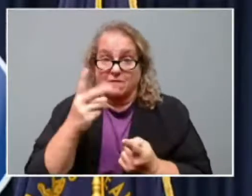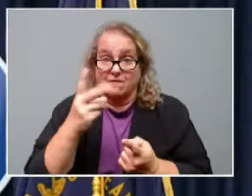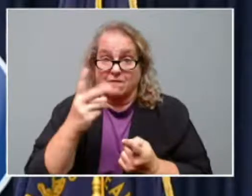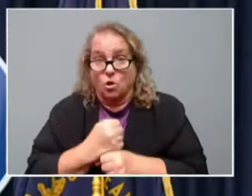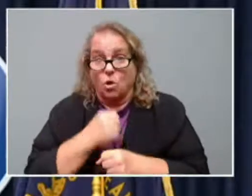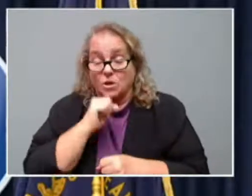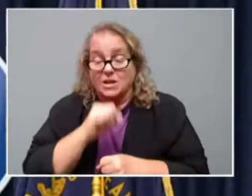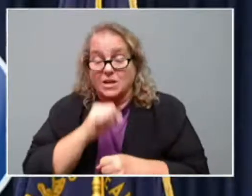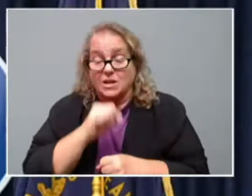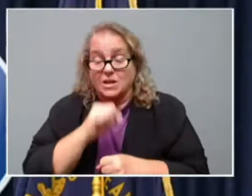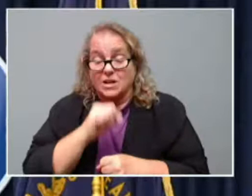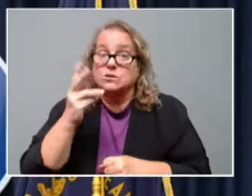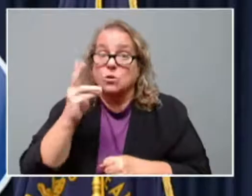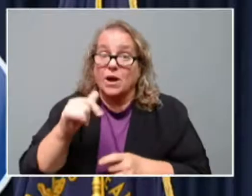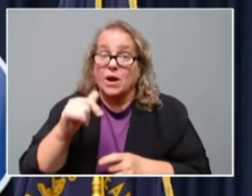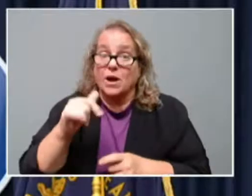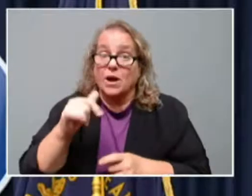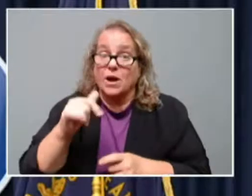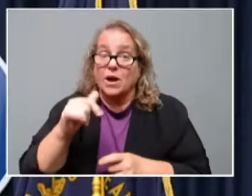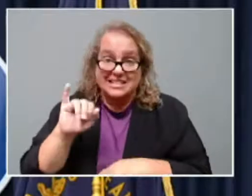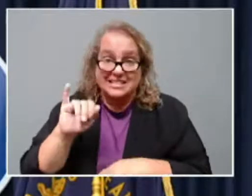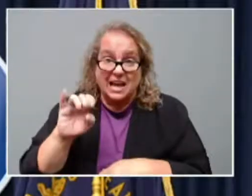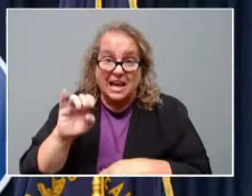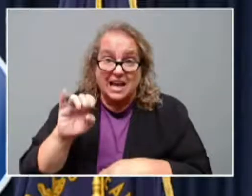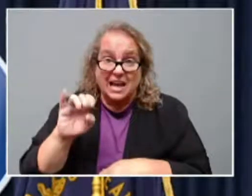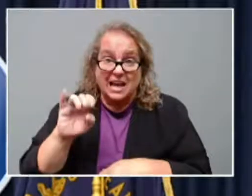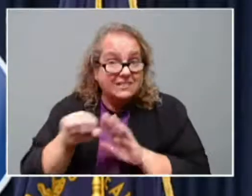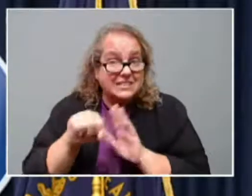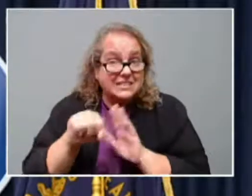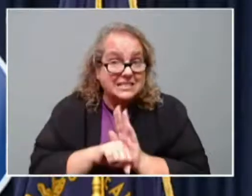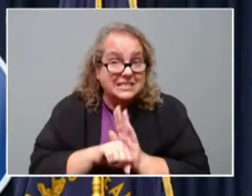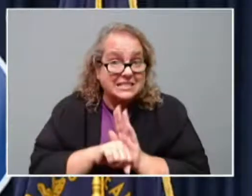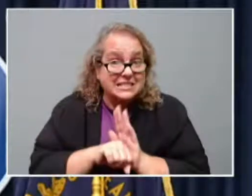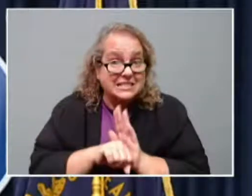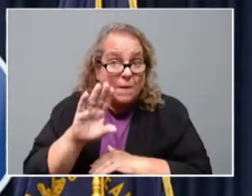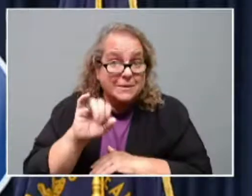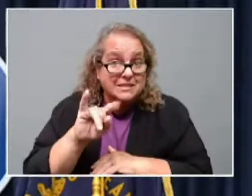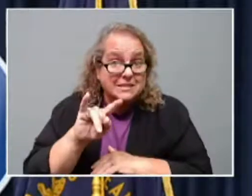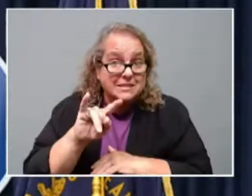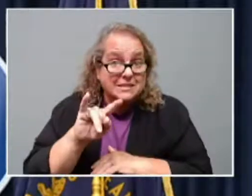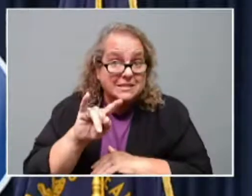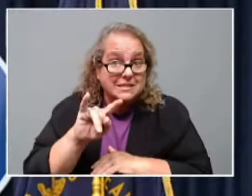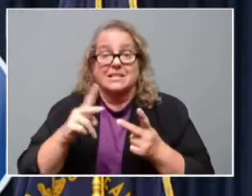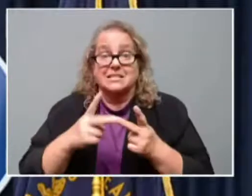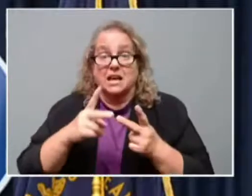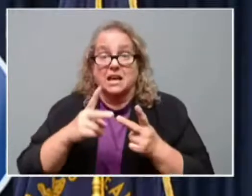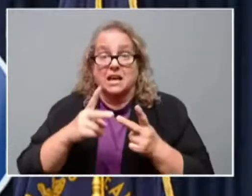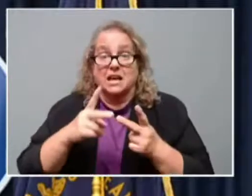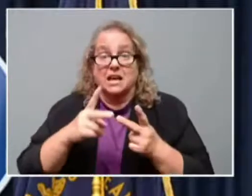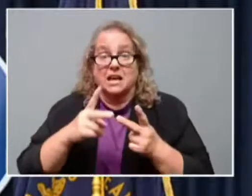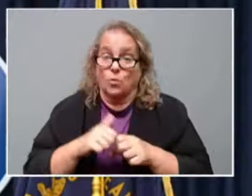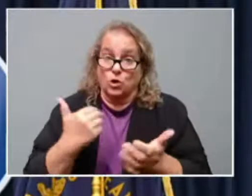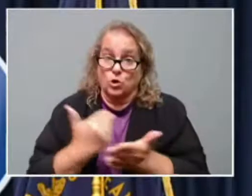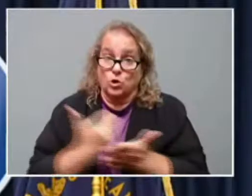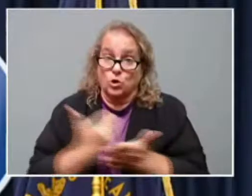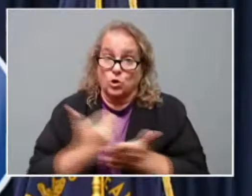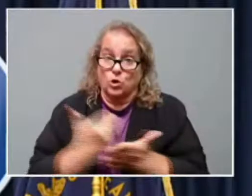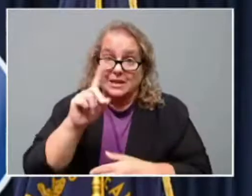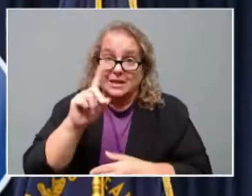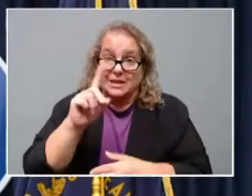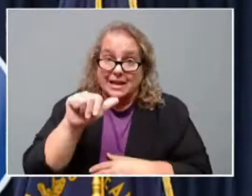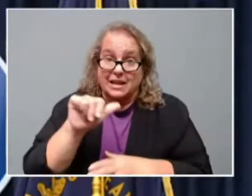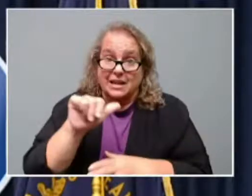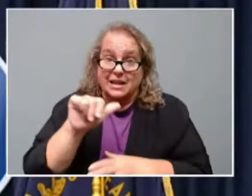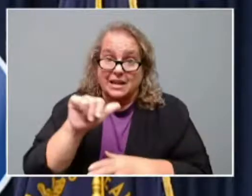site still be the state website? And then the other question is, with the new data that you presented today, would you like